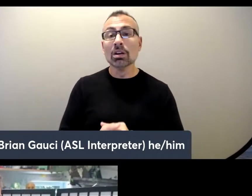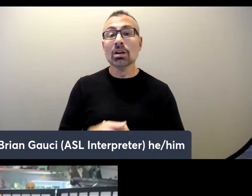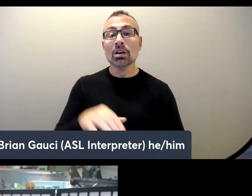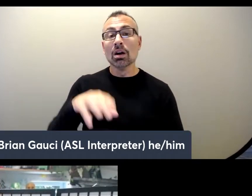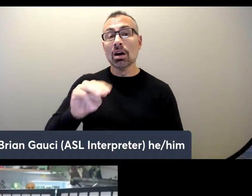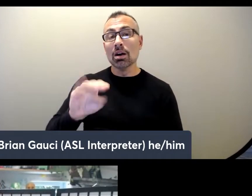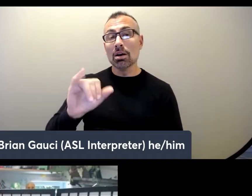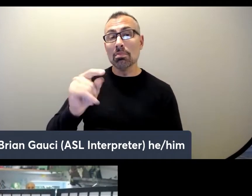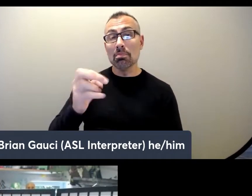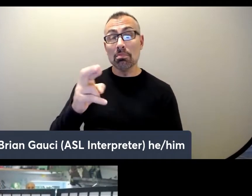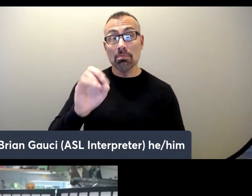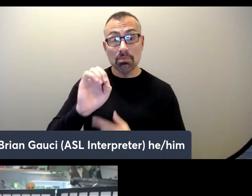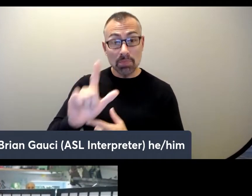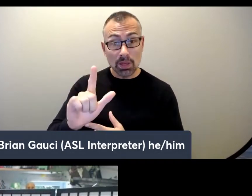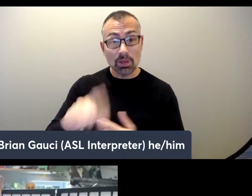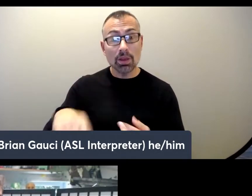and